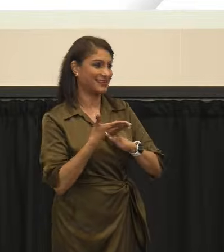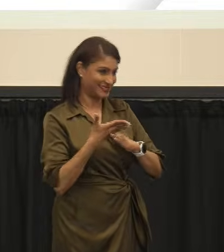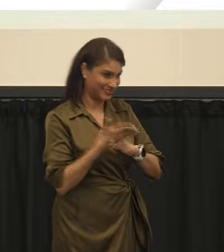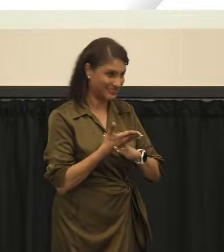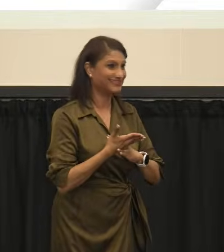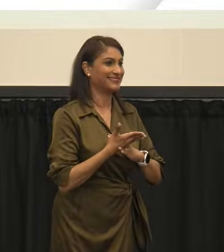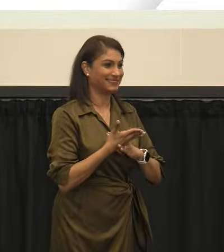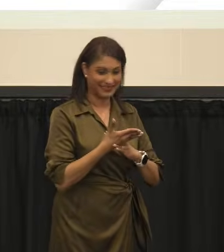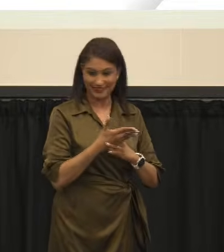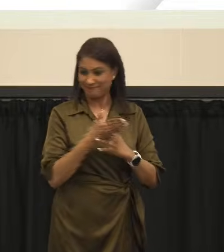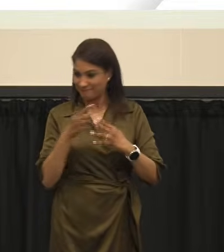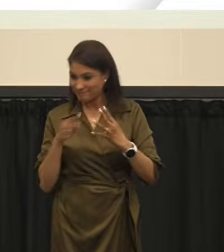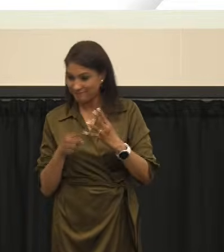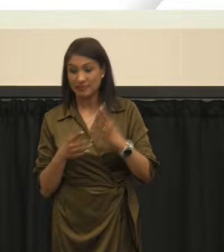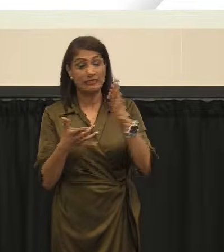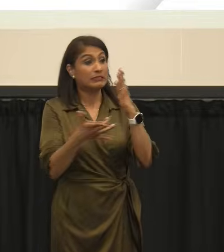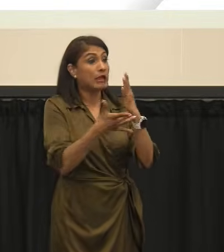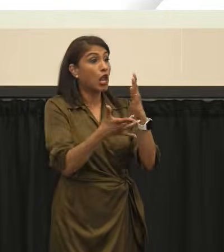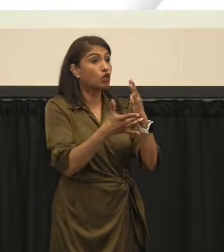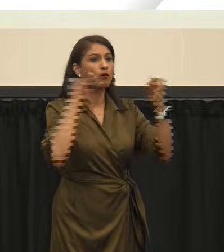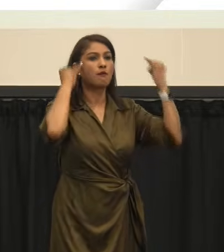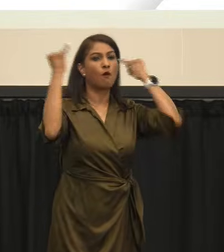We need access to communication